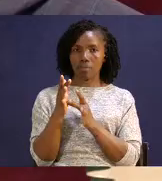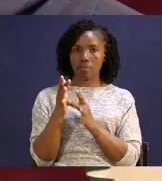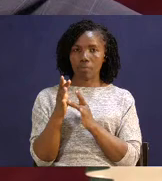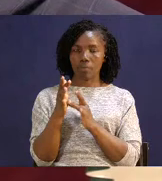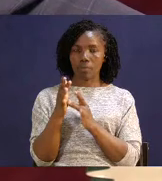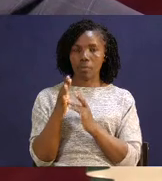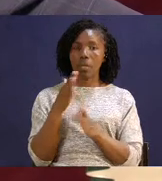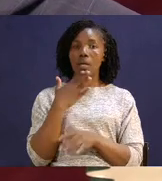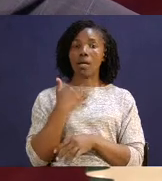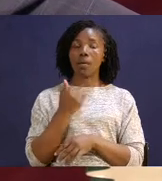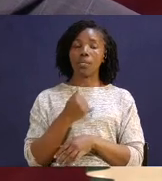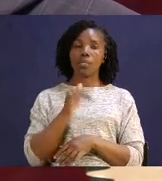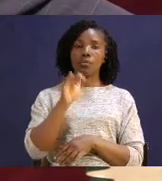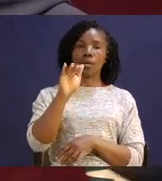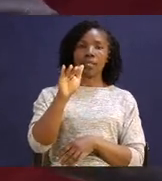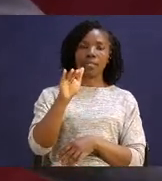Jesus?